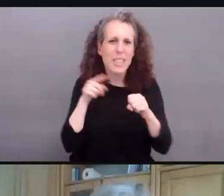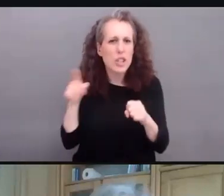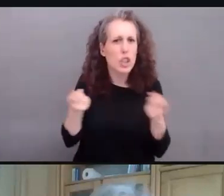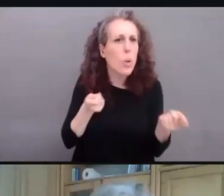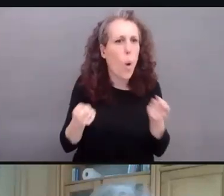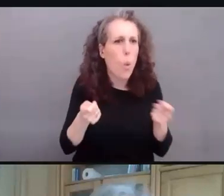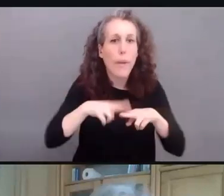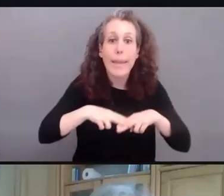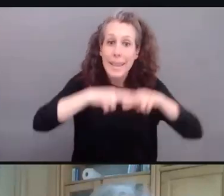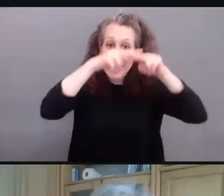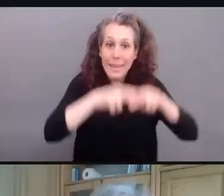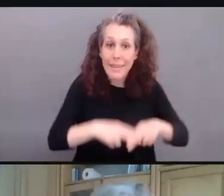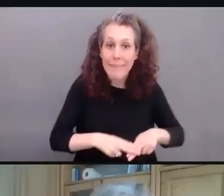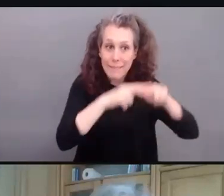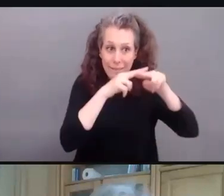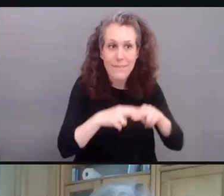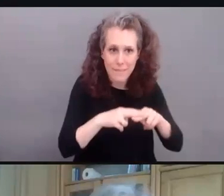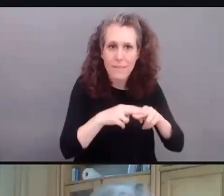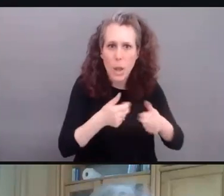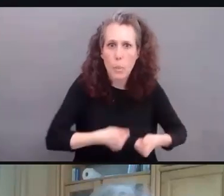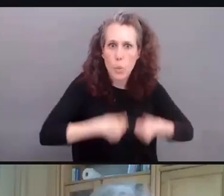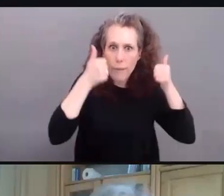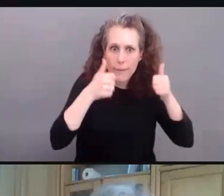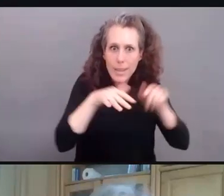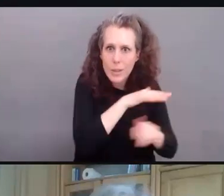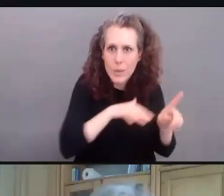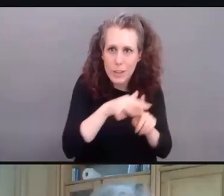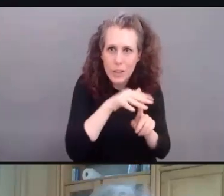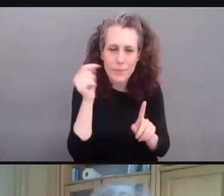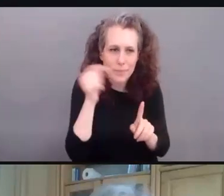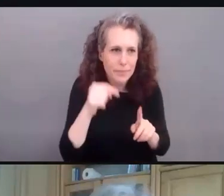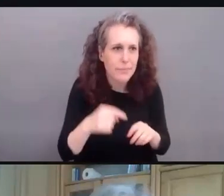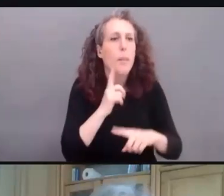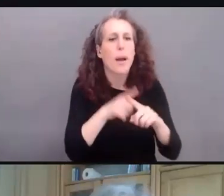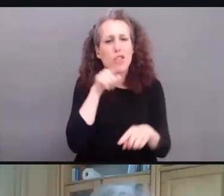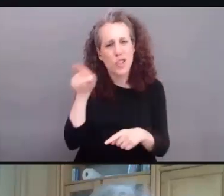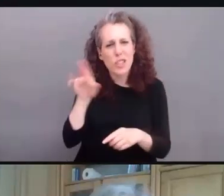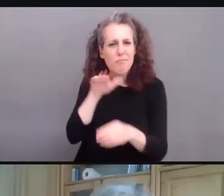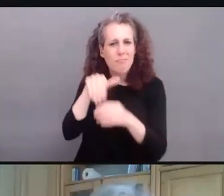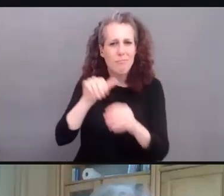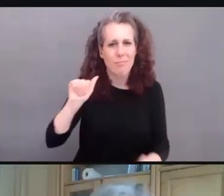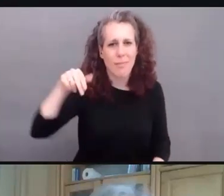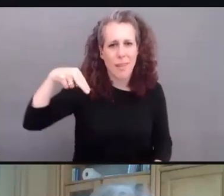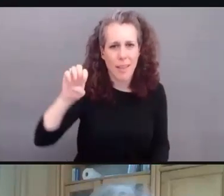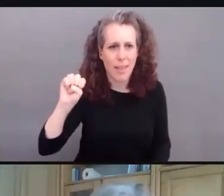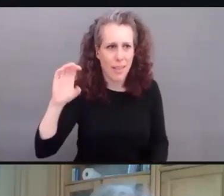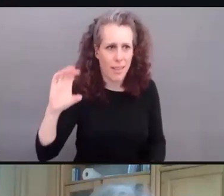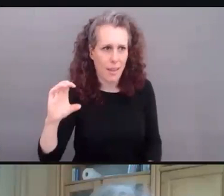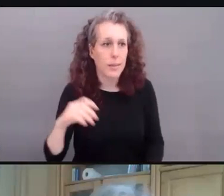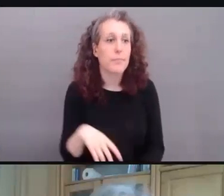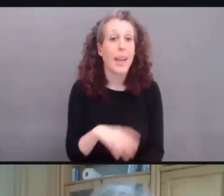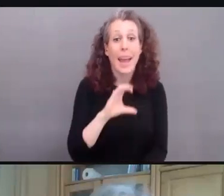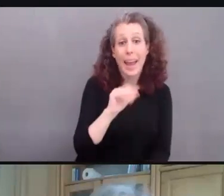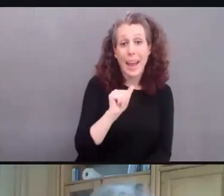lift standards improvement, and also member of ANEC. And Carol Thomas, finally,